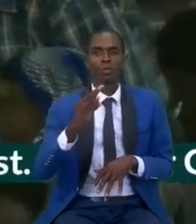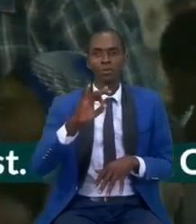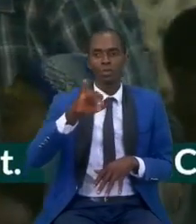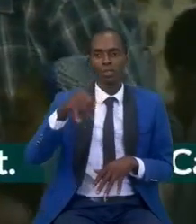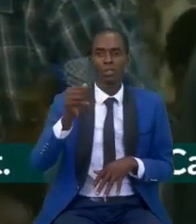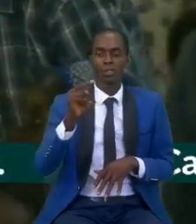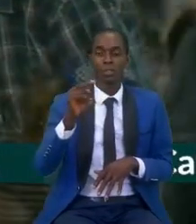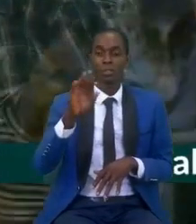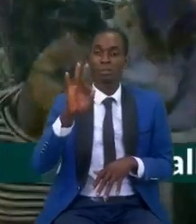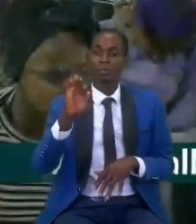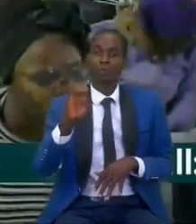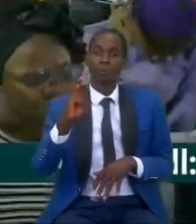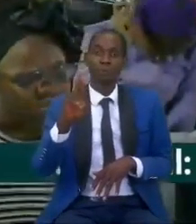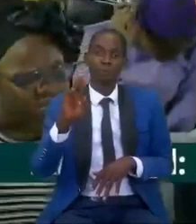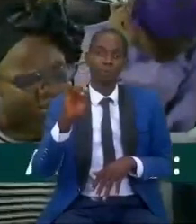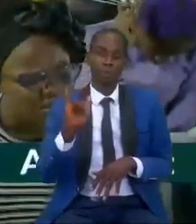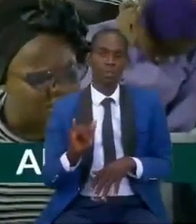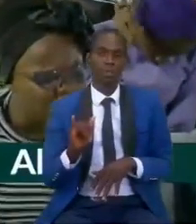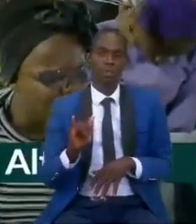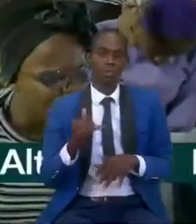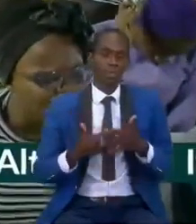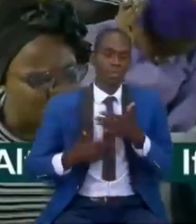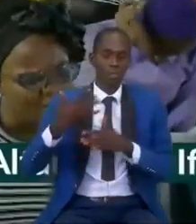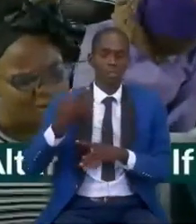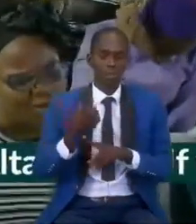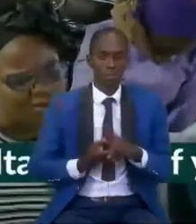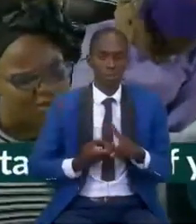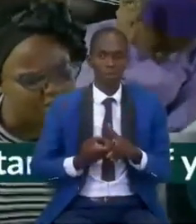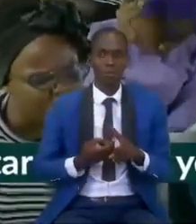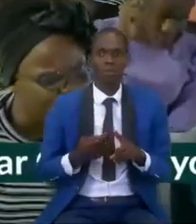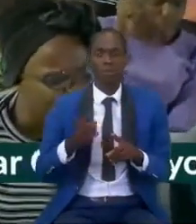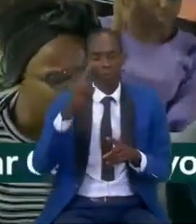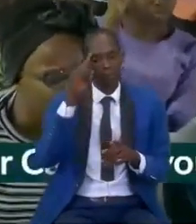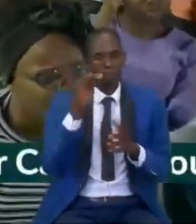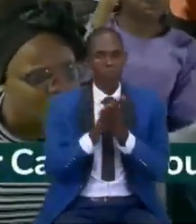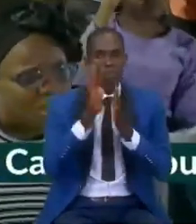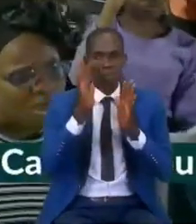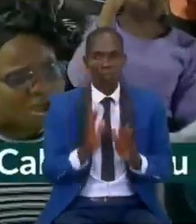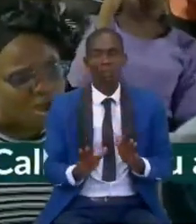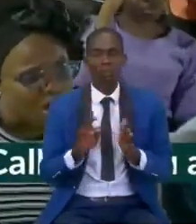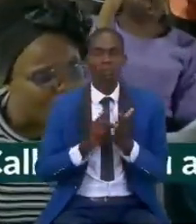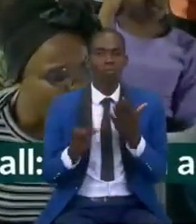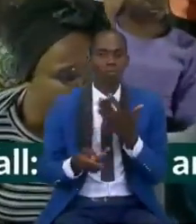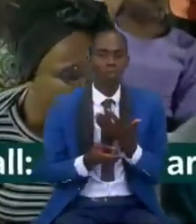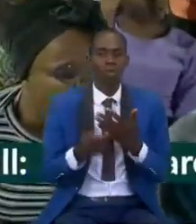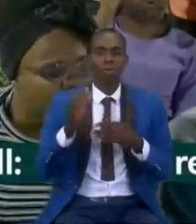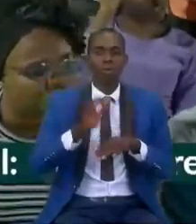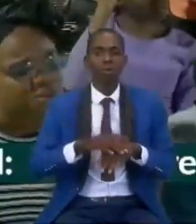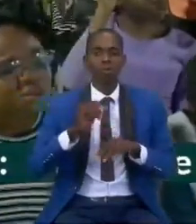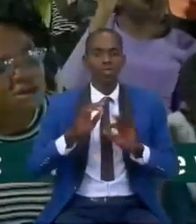Convert rally on the 5th of February, we are in January now, there will be convert